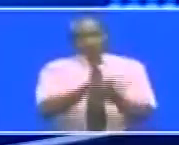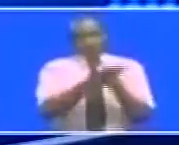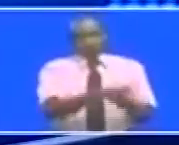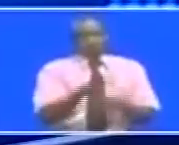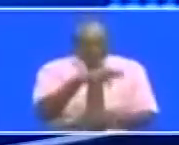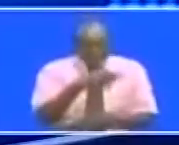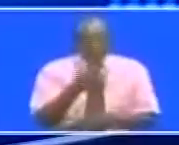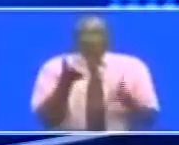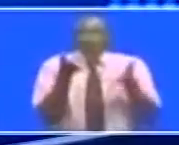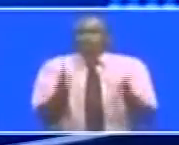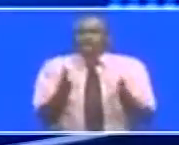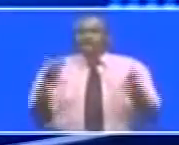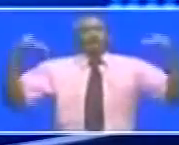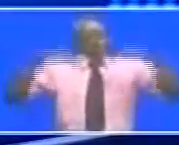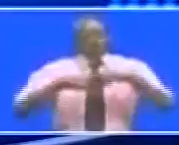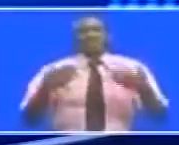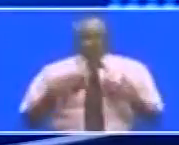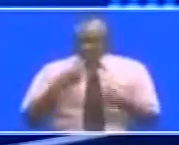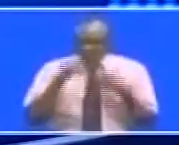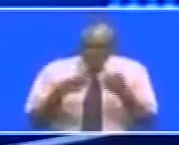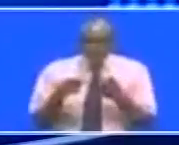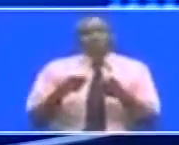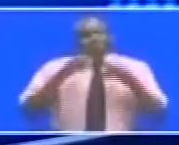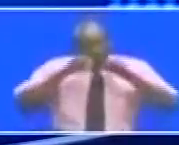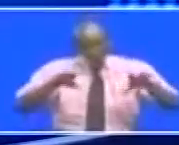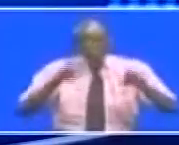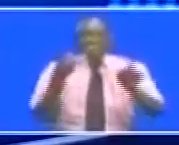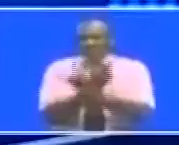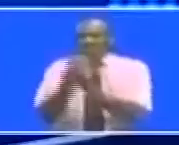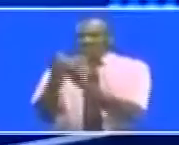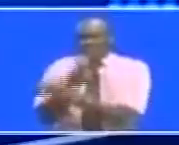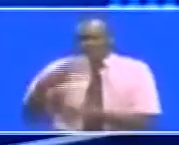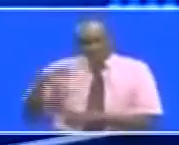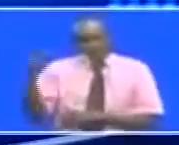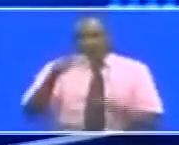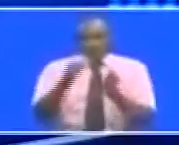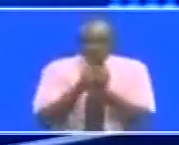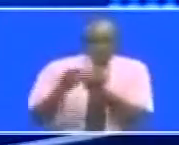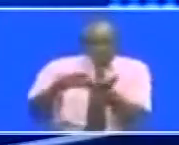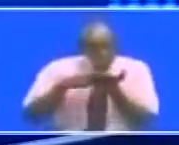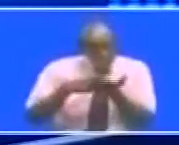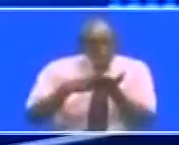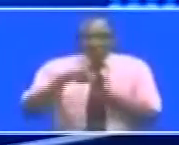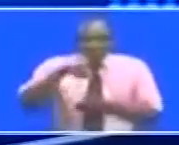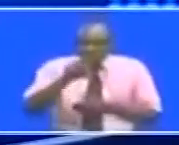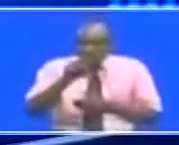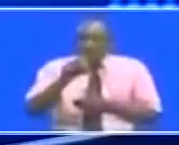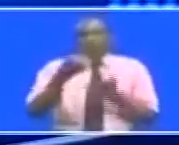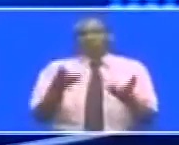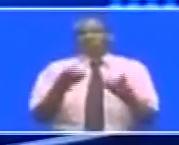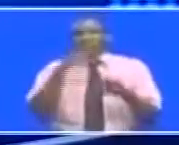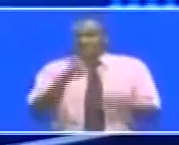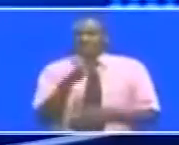A conference held to look into devolution brought stakeholders from different sectors together. The key message from the main